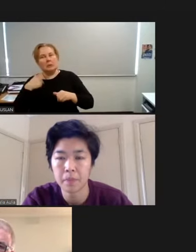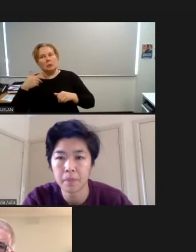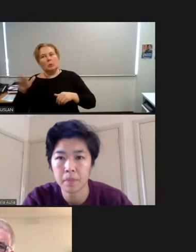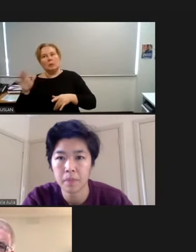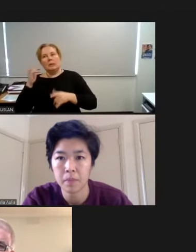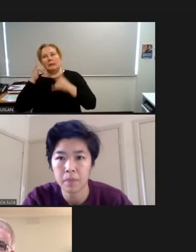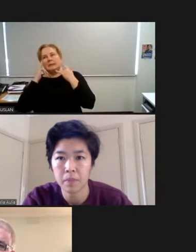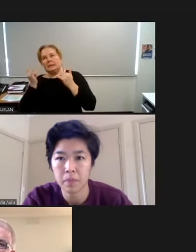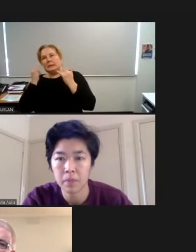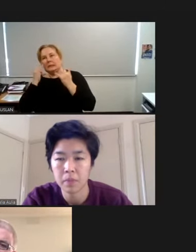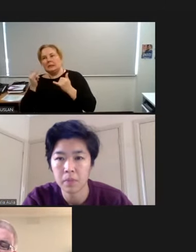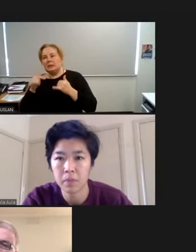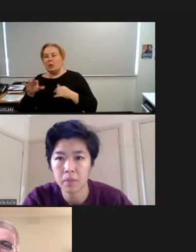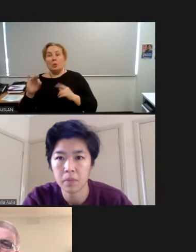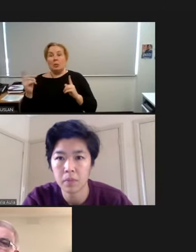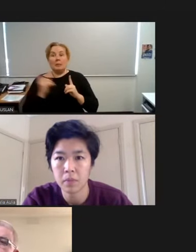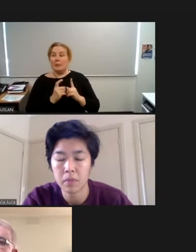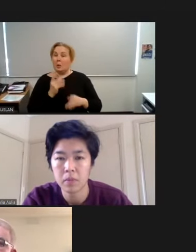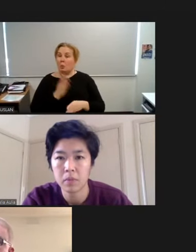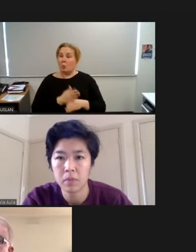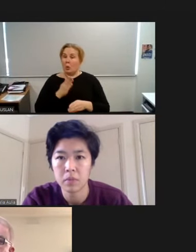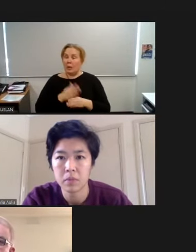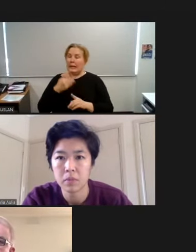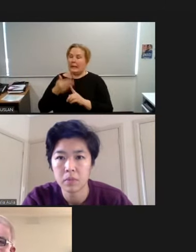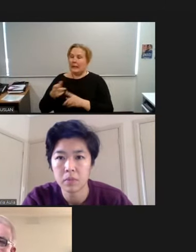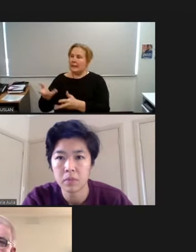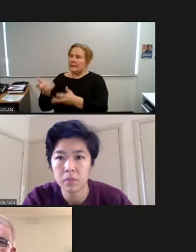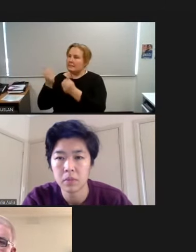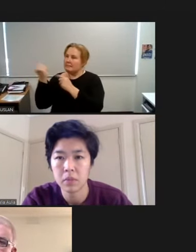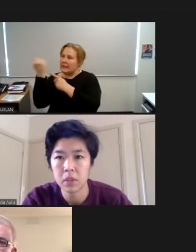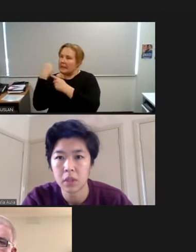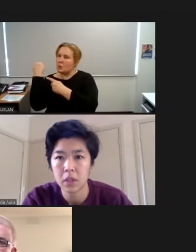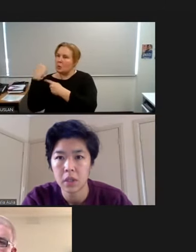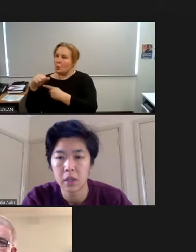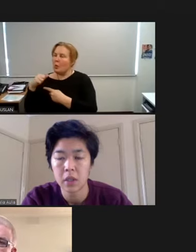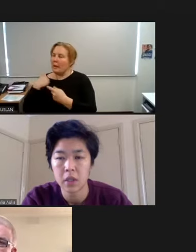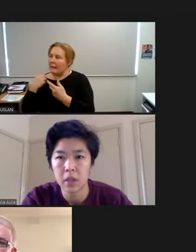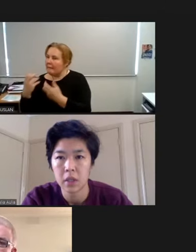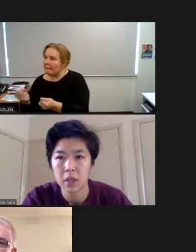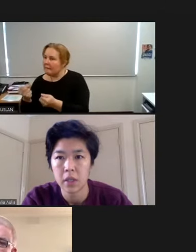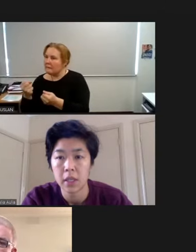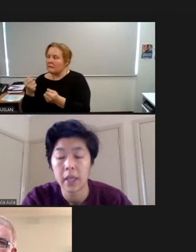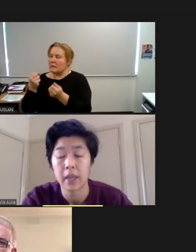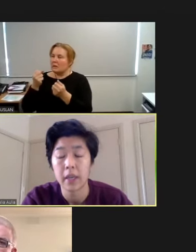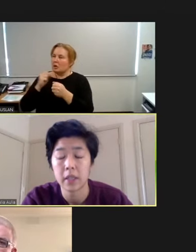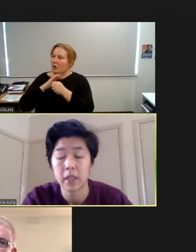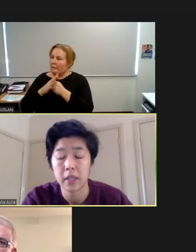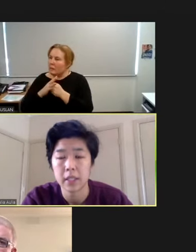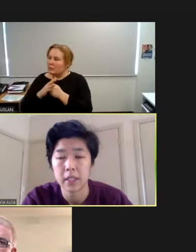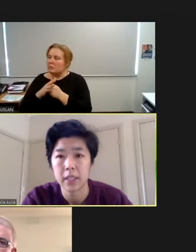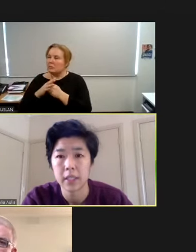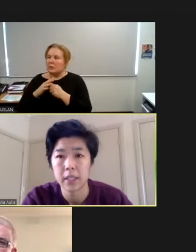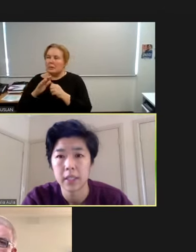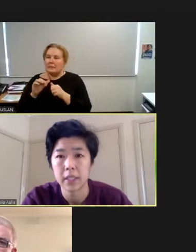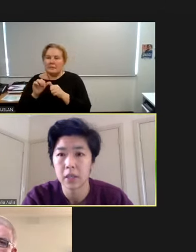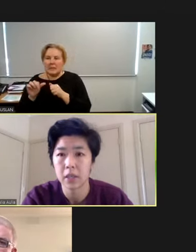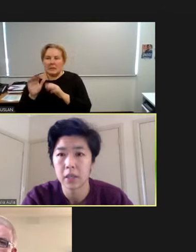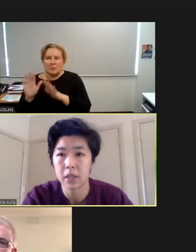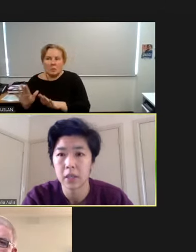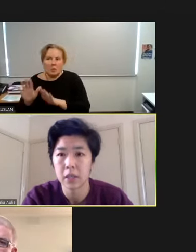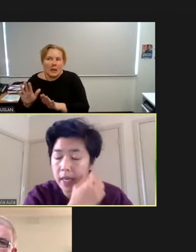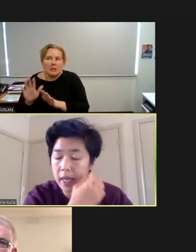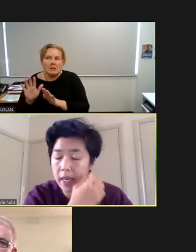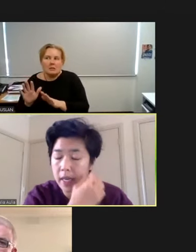results back. So the same advice still applies in terms of family members, et cetera, as well in that scenario? Yeah, I'd say so.